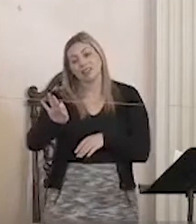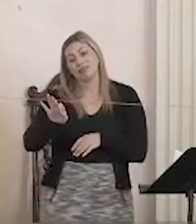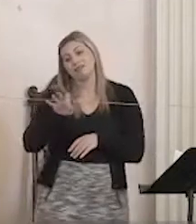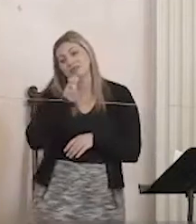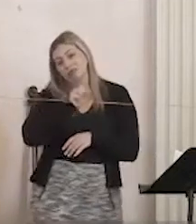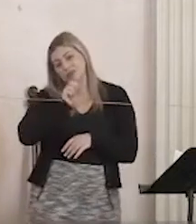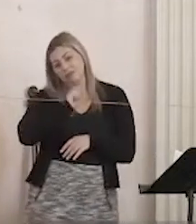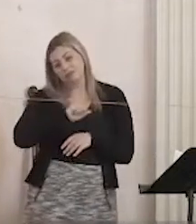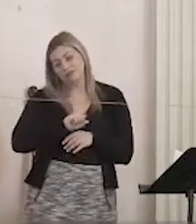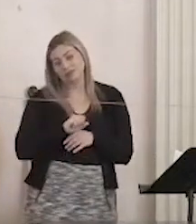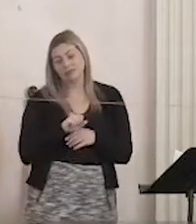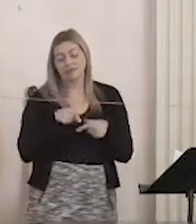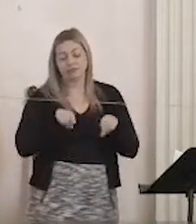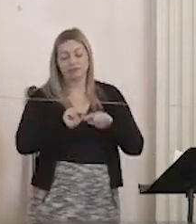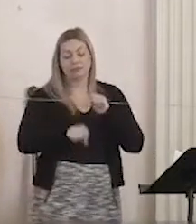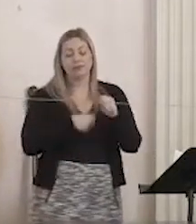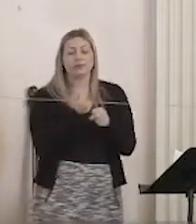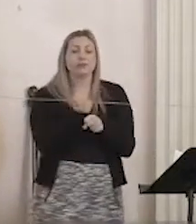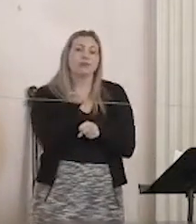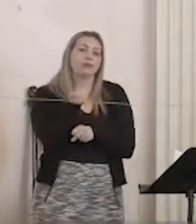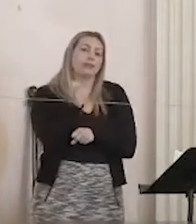of age in